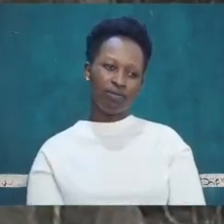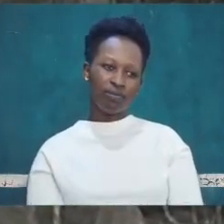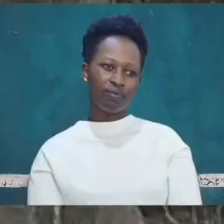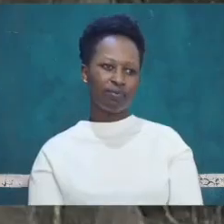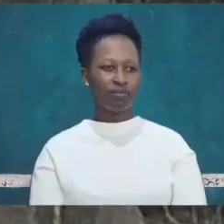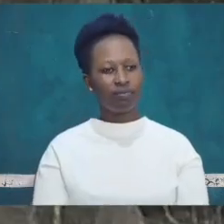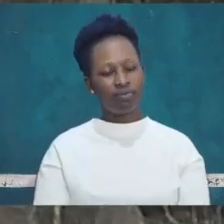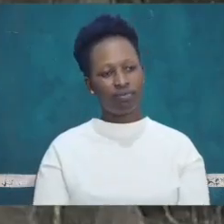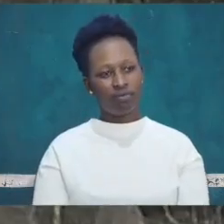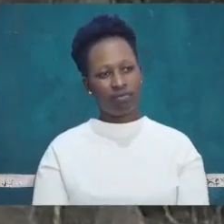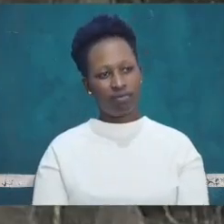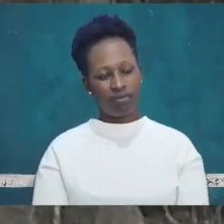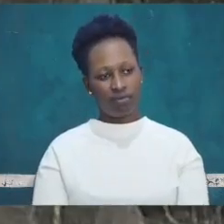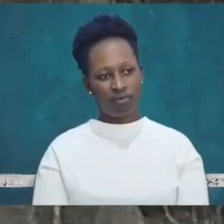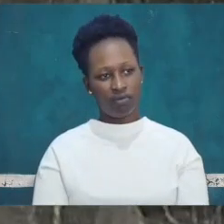and